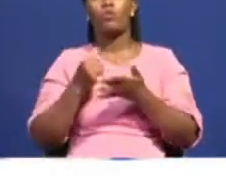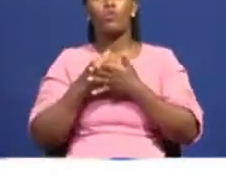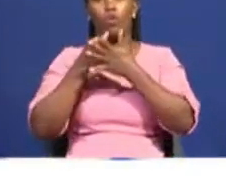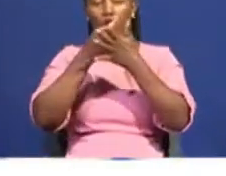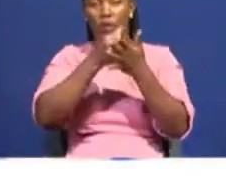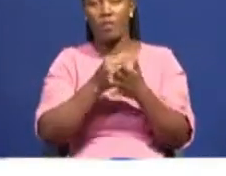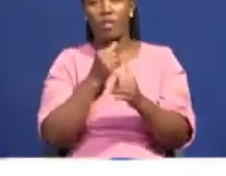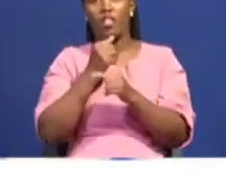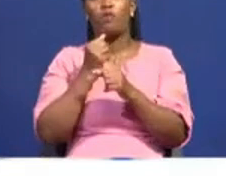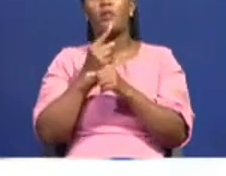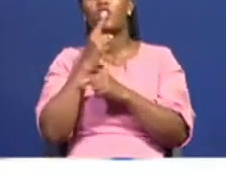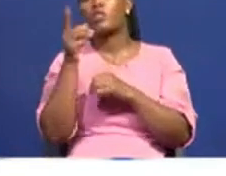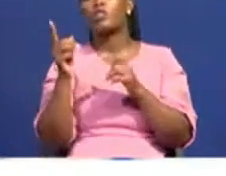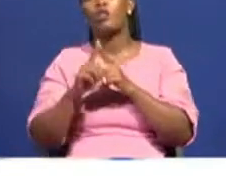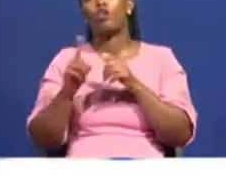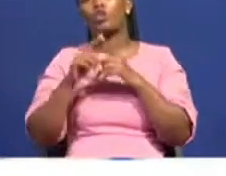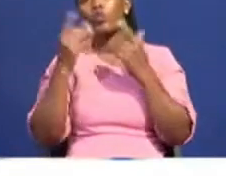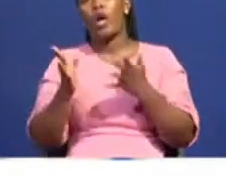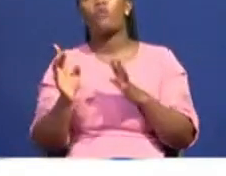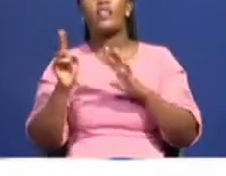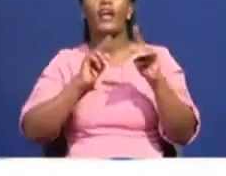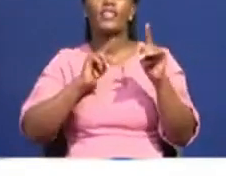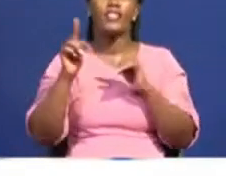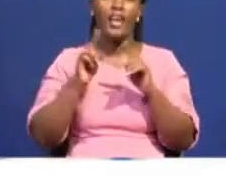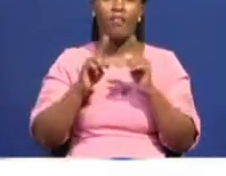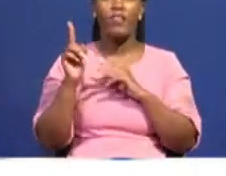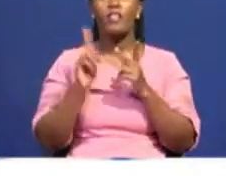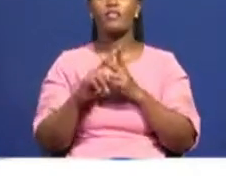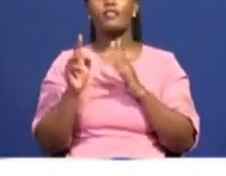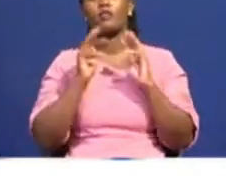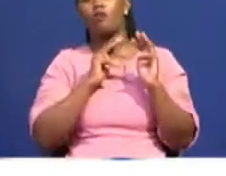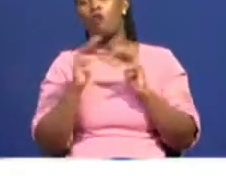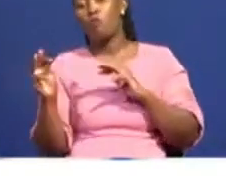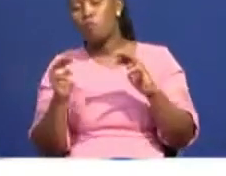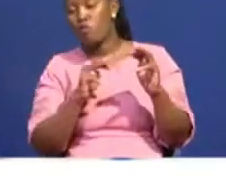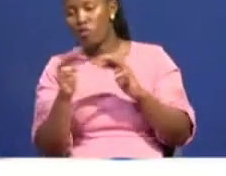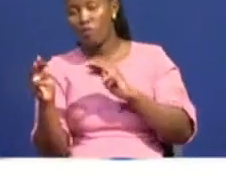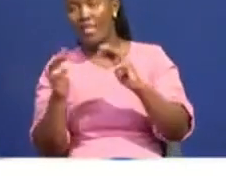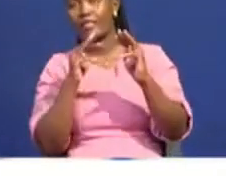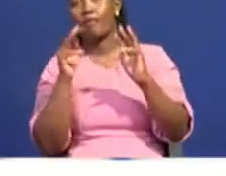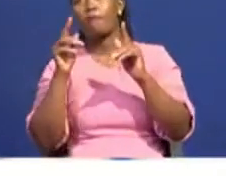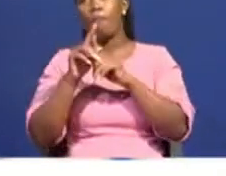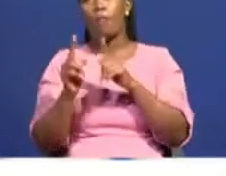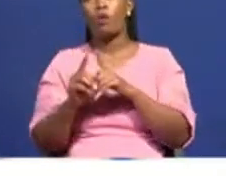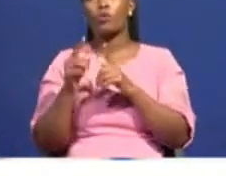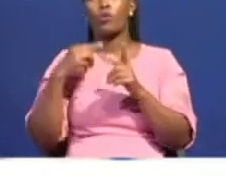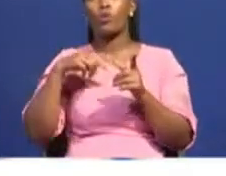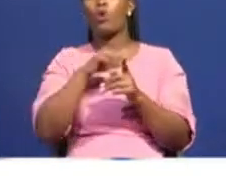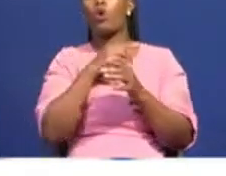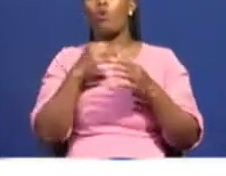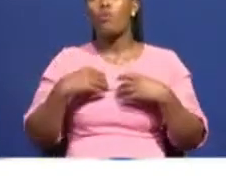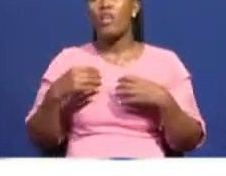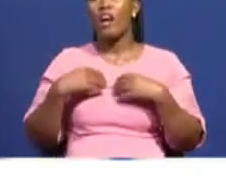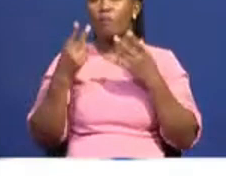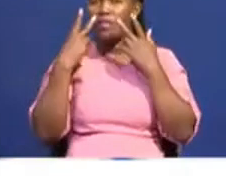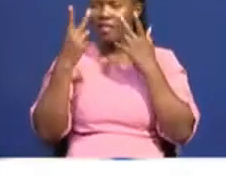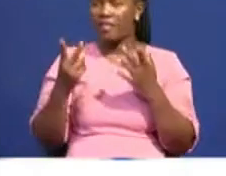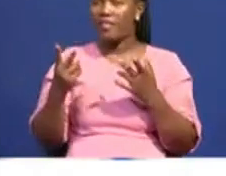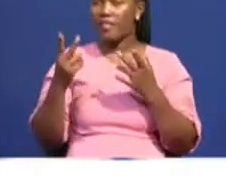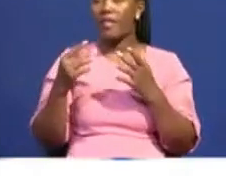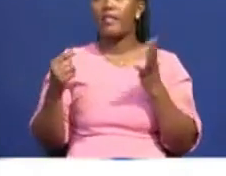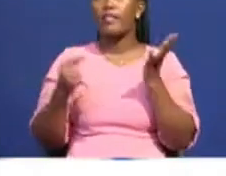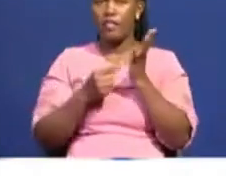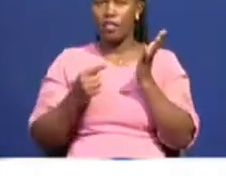are traveling. E-mobility is also something that has been pushed. We've been seeing, I think, e-border borders all